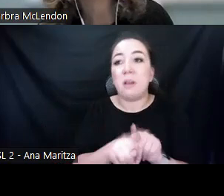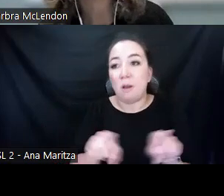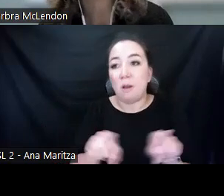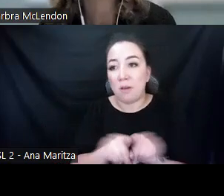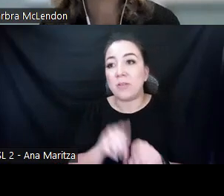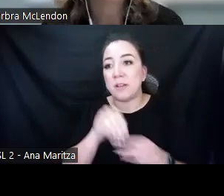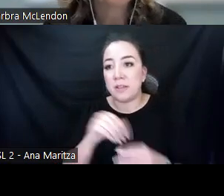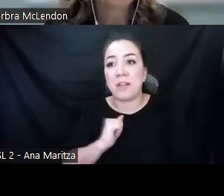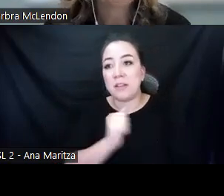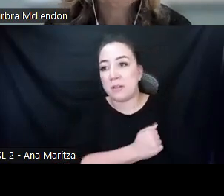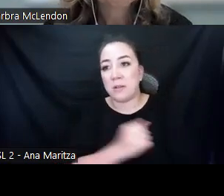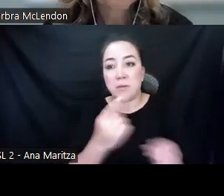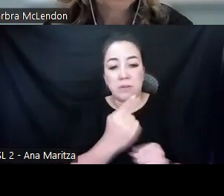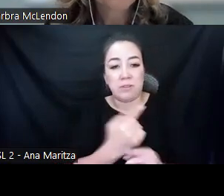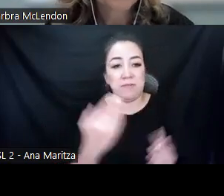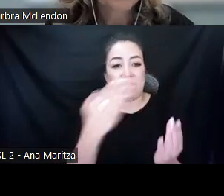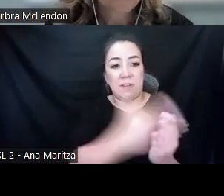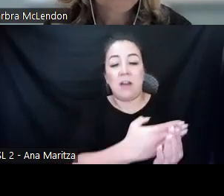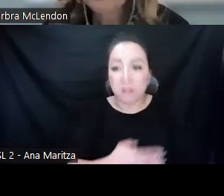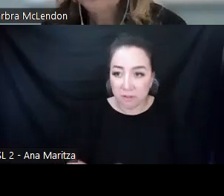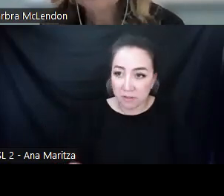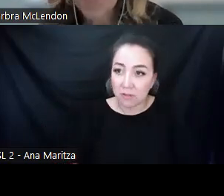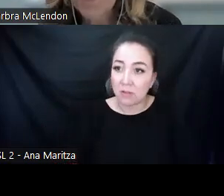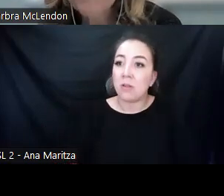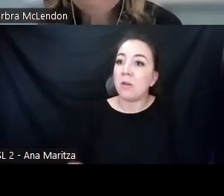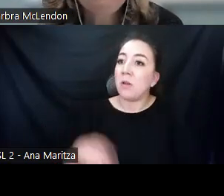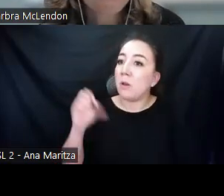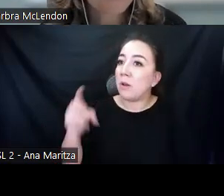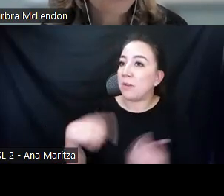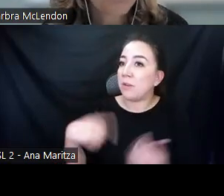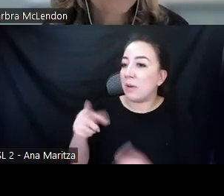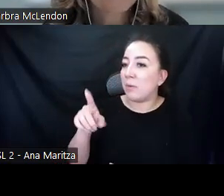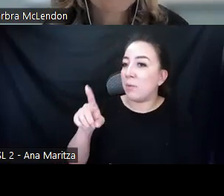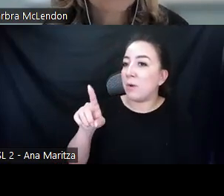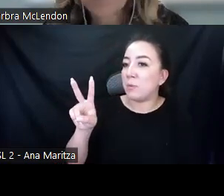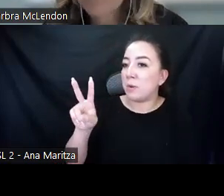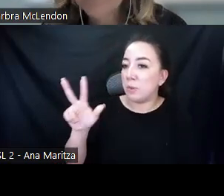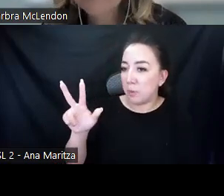Assembly Appropriations suspense file. Barbara, okay, we're at yes. 123, so